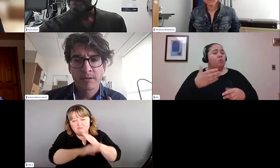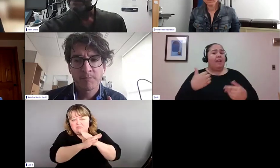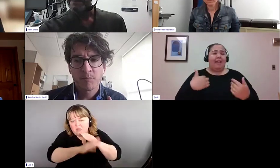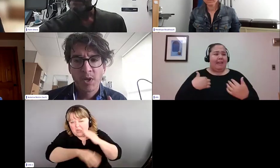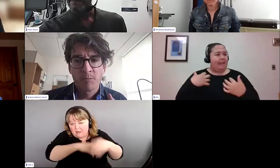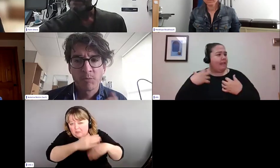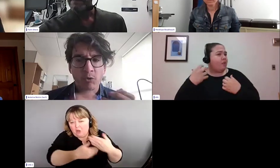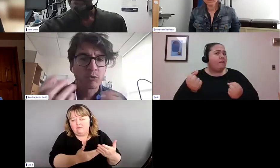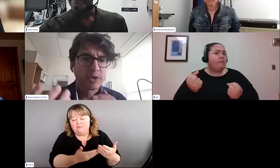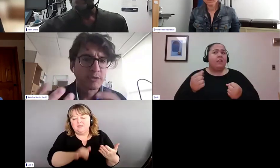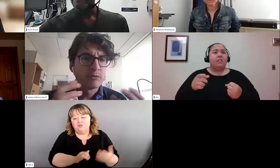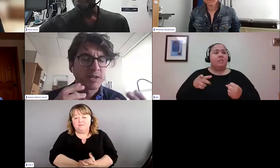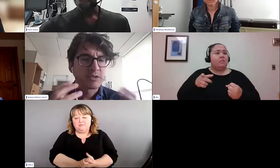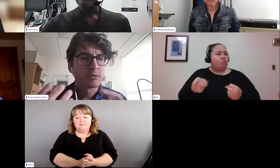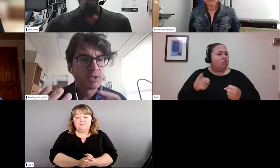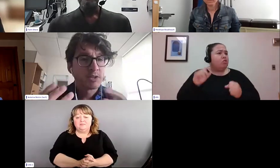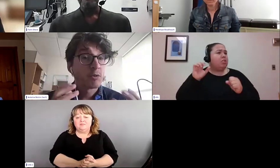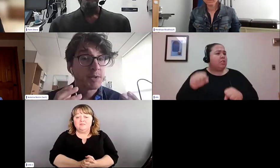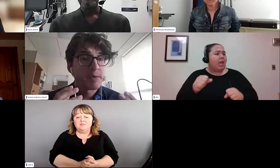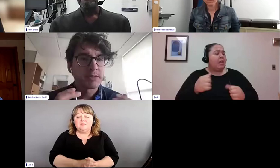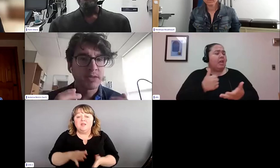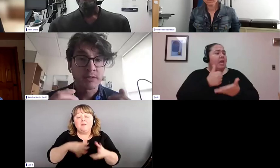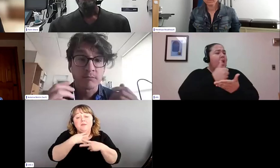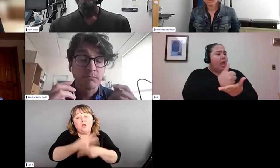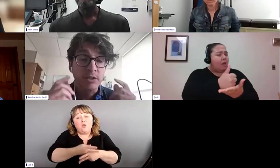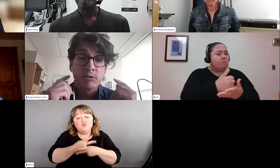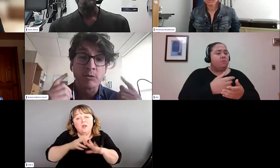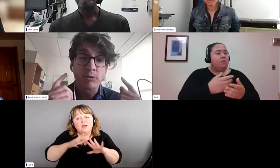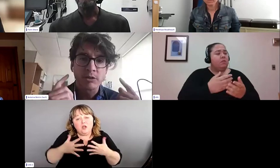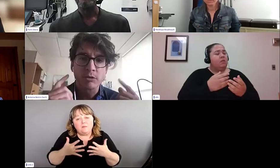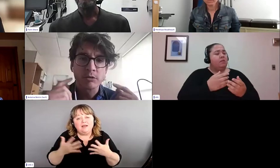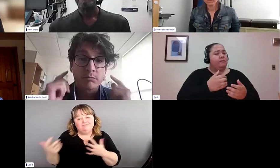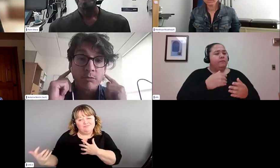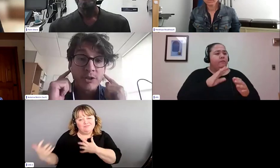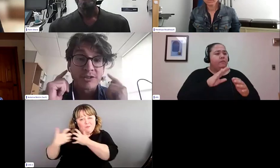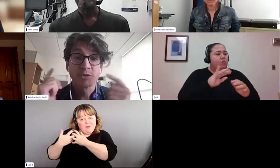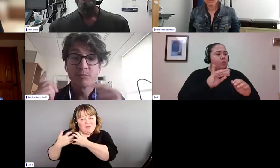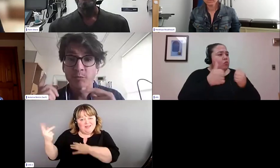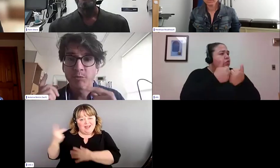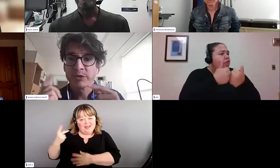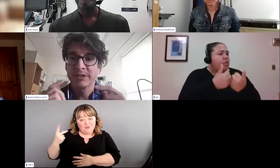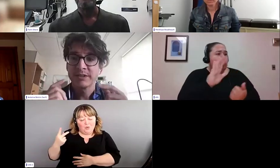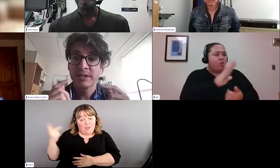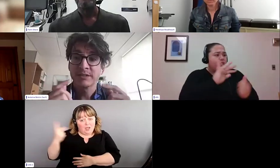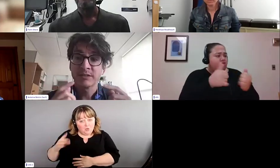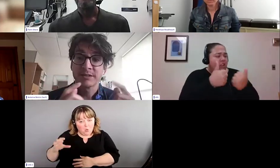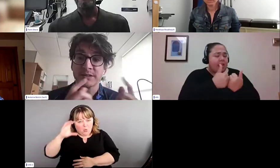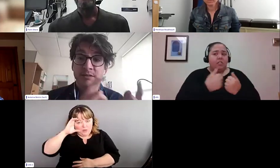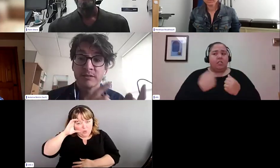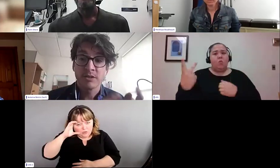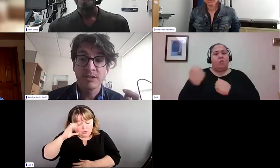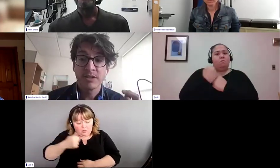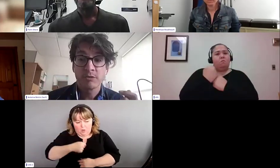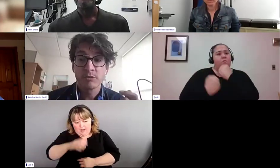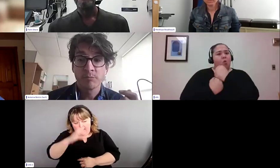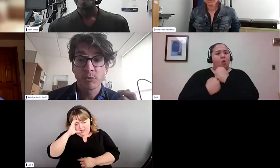be able to accompany them in their challenges that they're living. And we support each other in a complementary manner. We listen. I listen